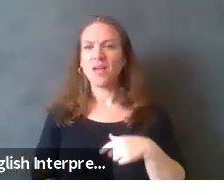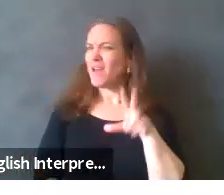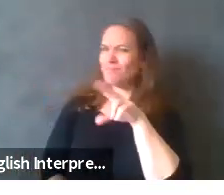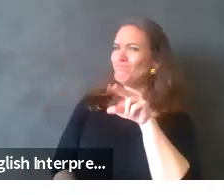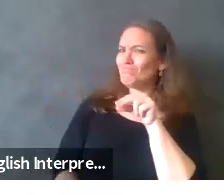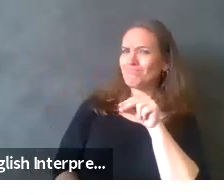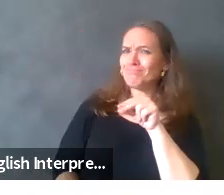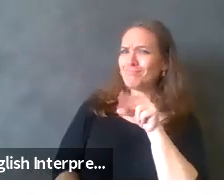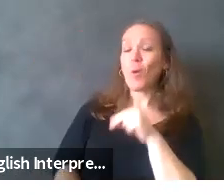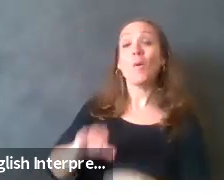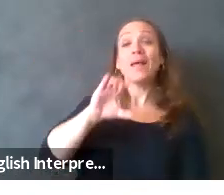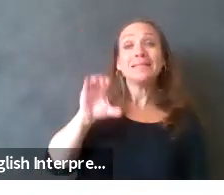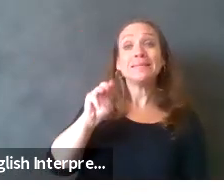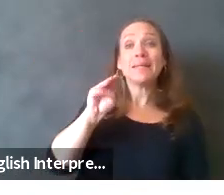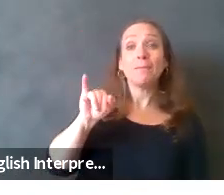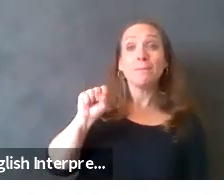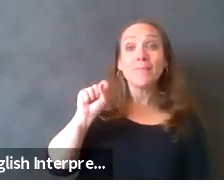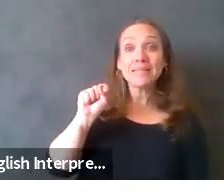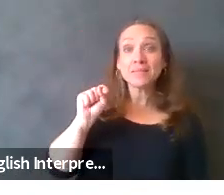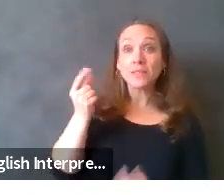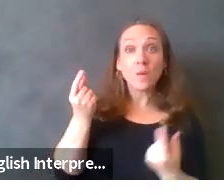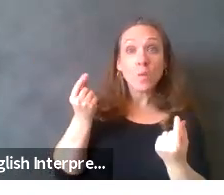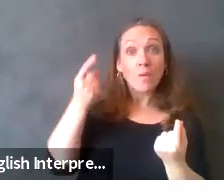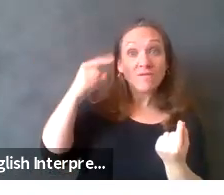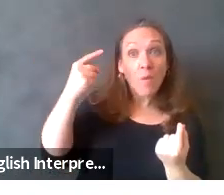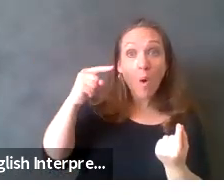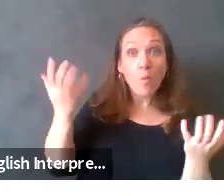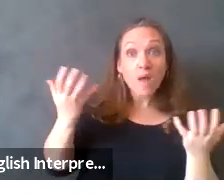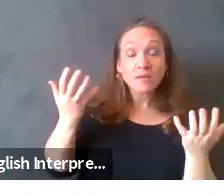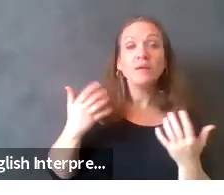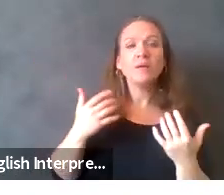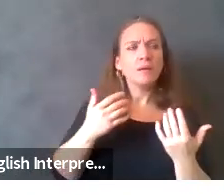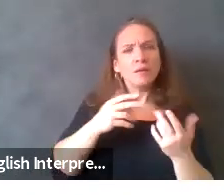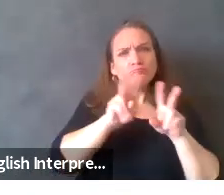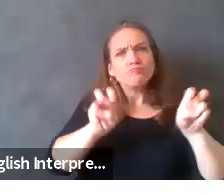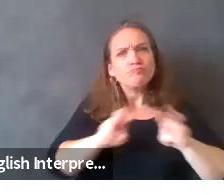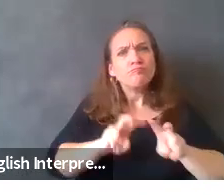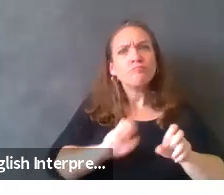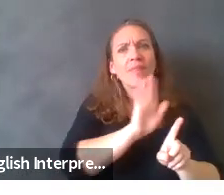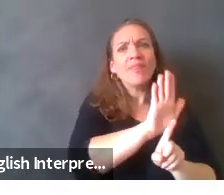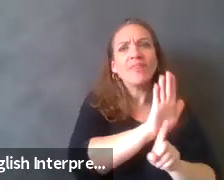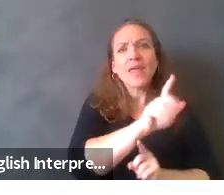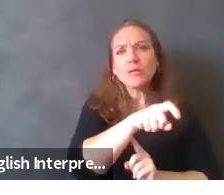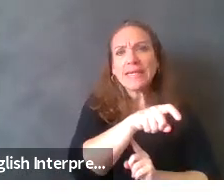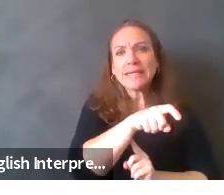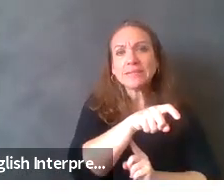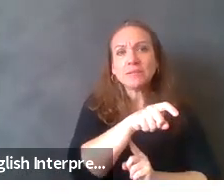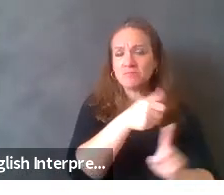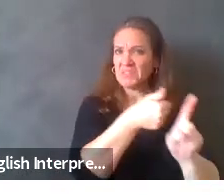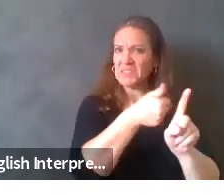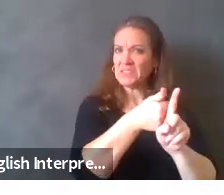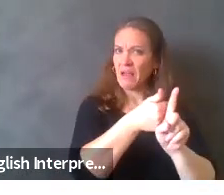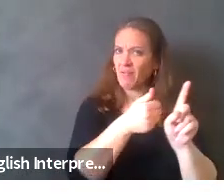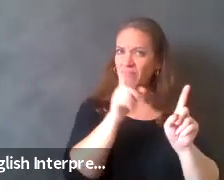more to inform what the client needs are that the client identifies. So if the